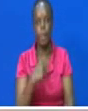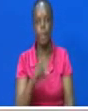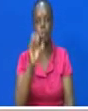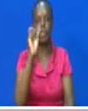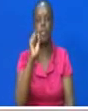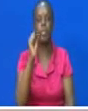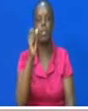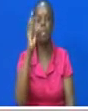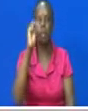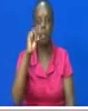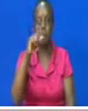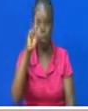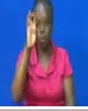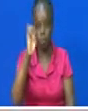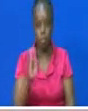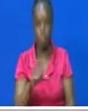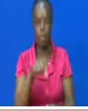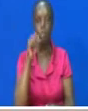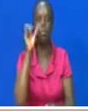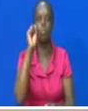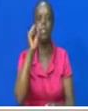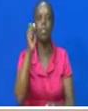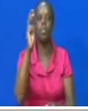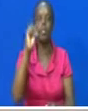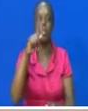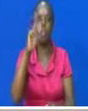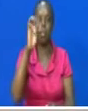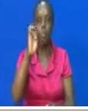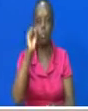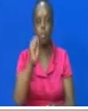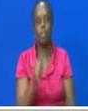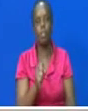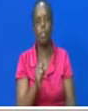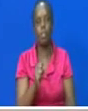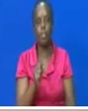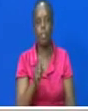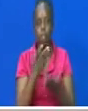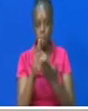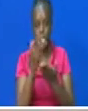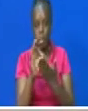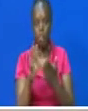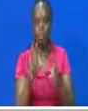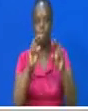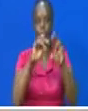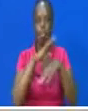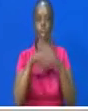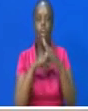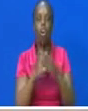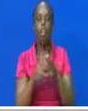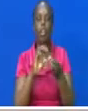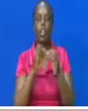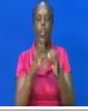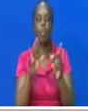You cannot take samples, samples is just a part of the total population or